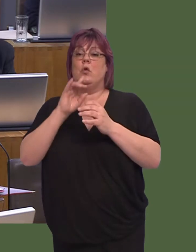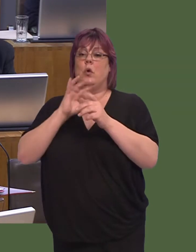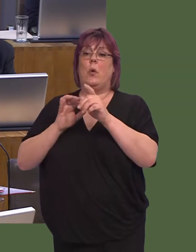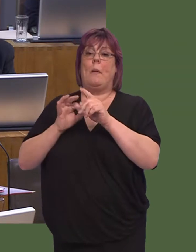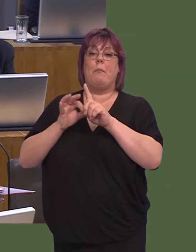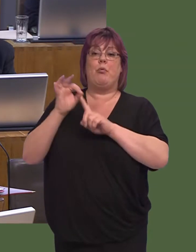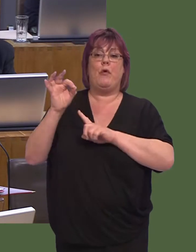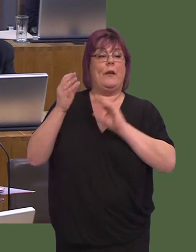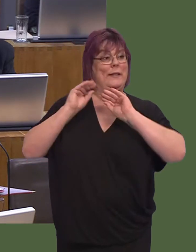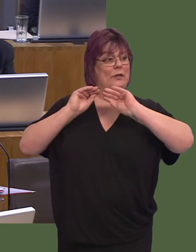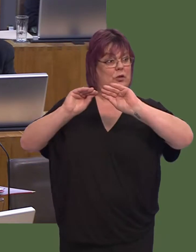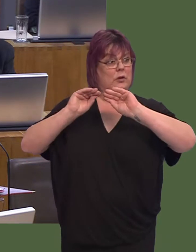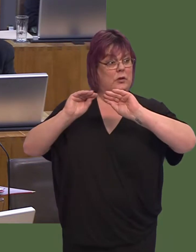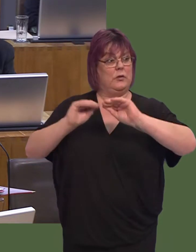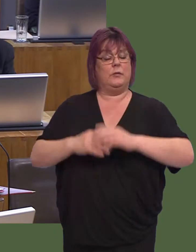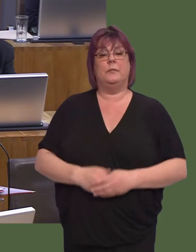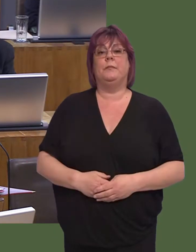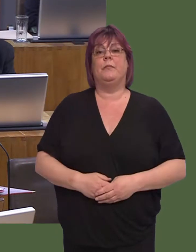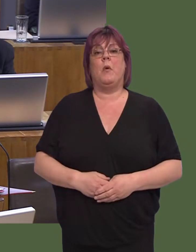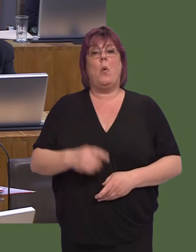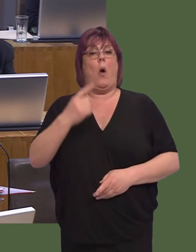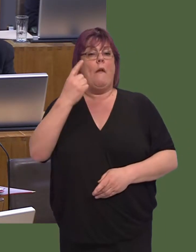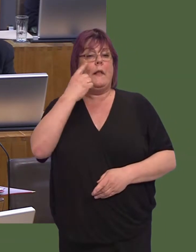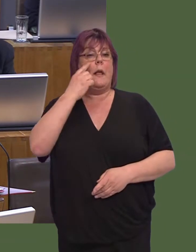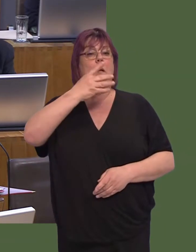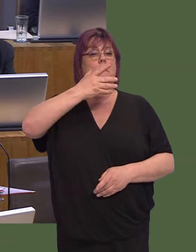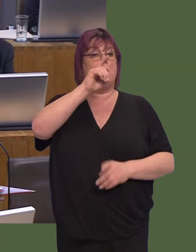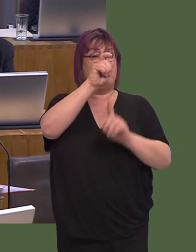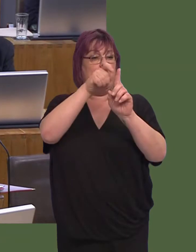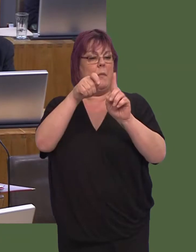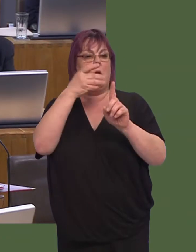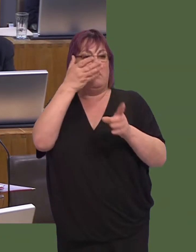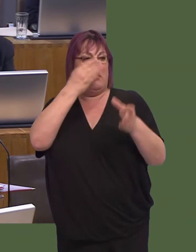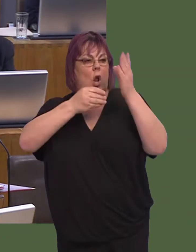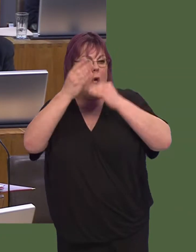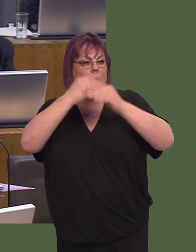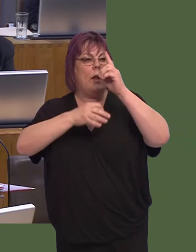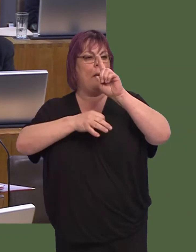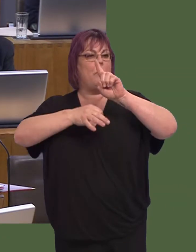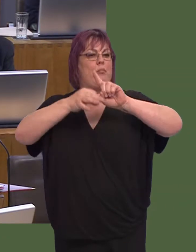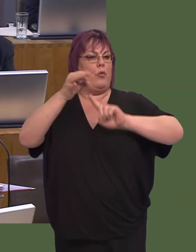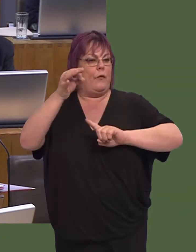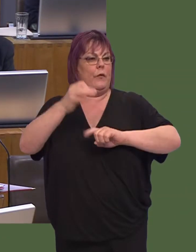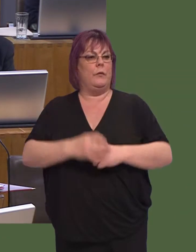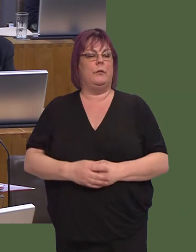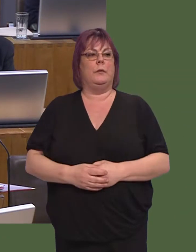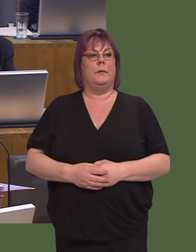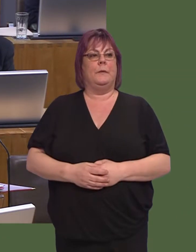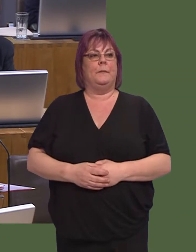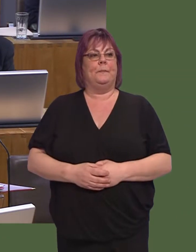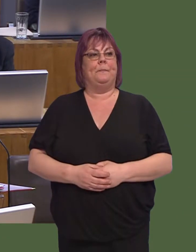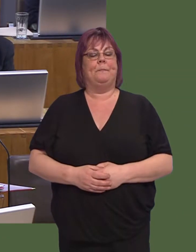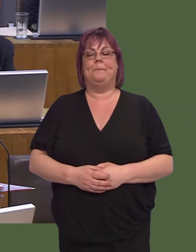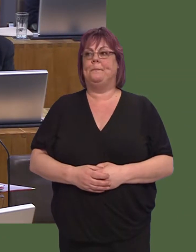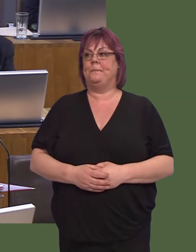in education, or to education, where we've seen learners improving very much over the past years. But there